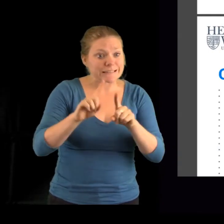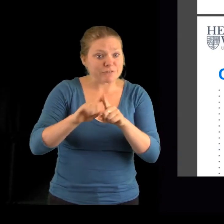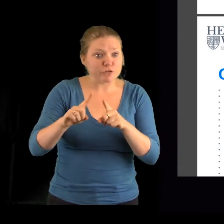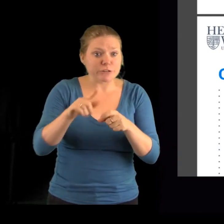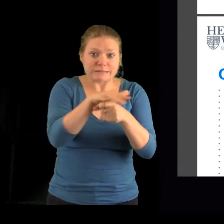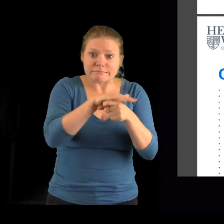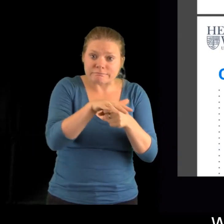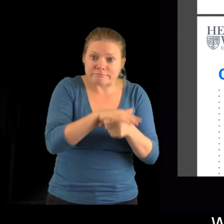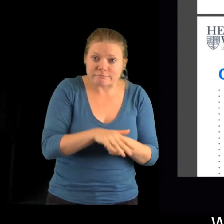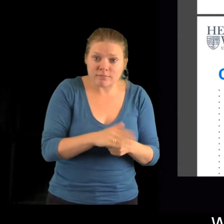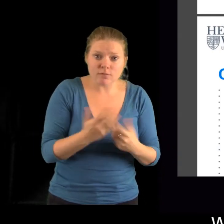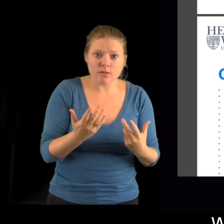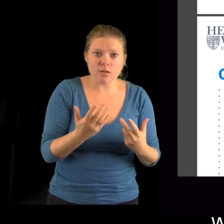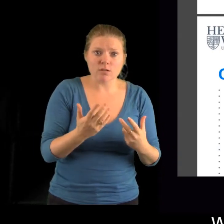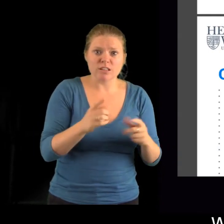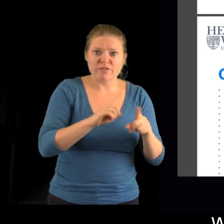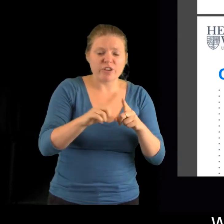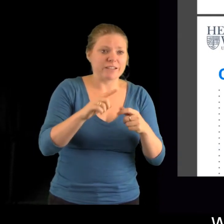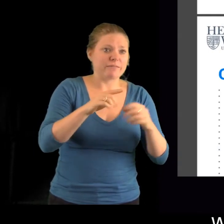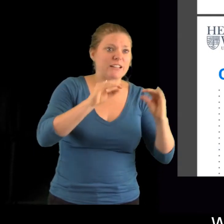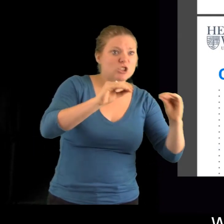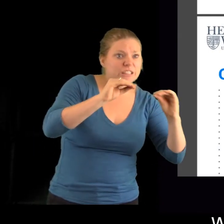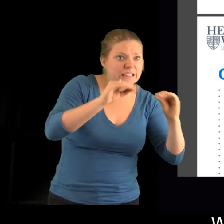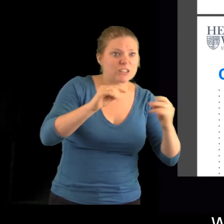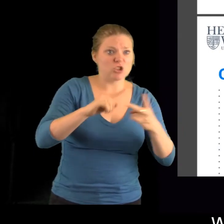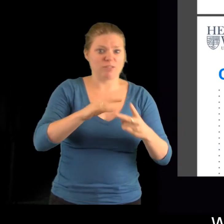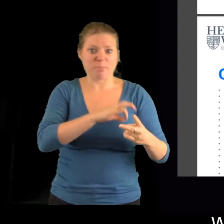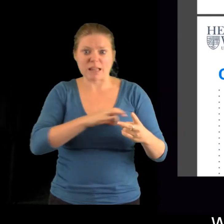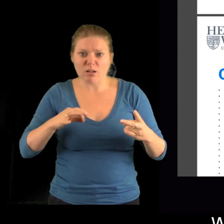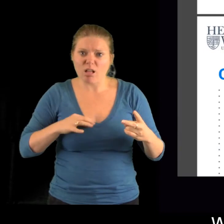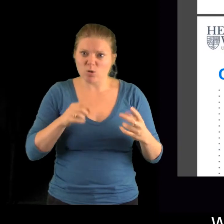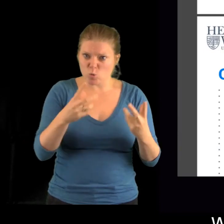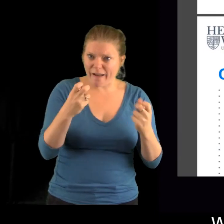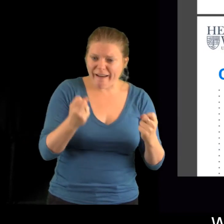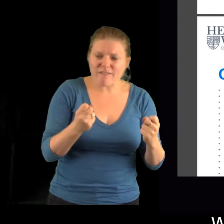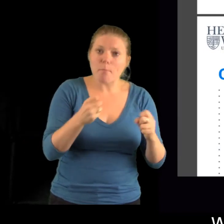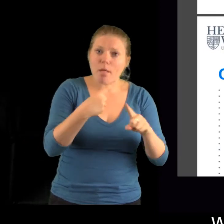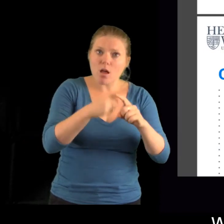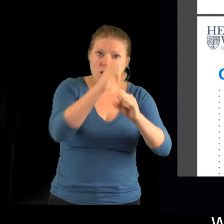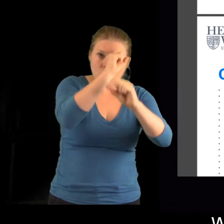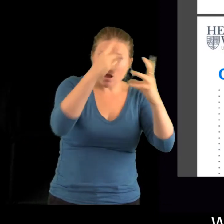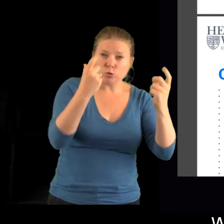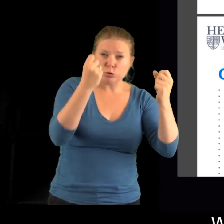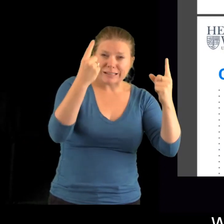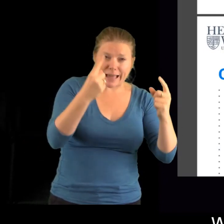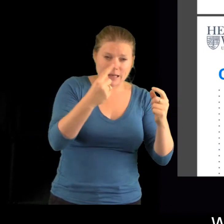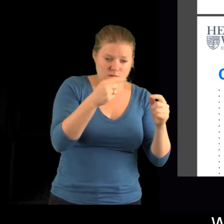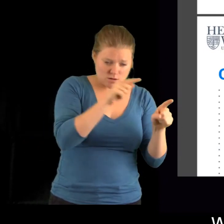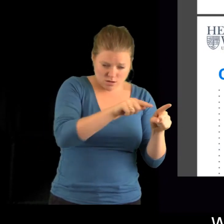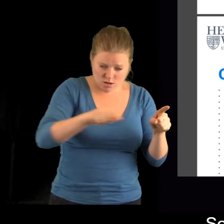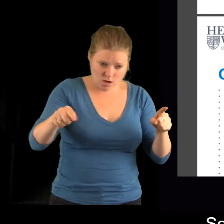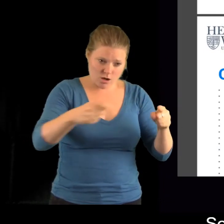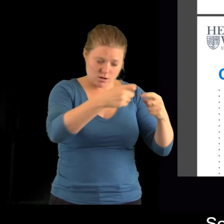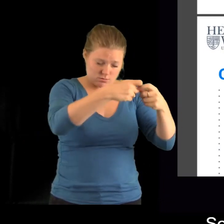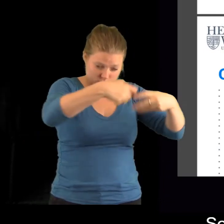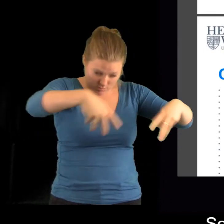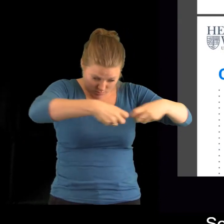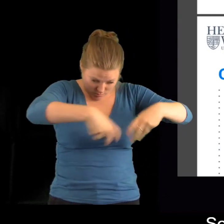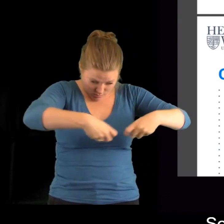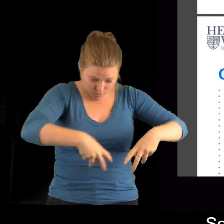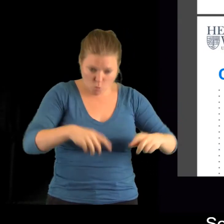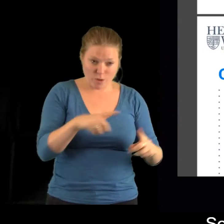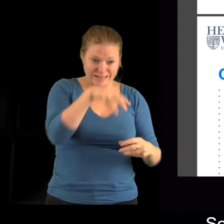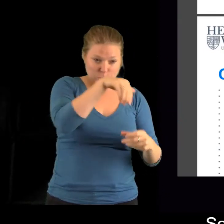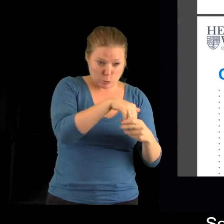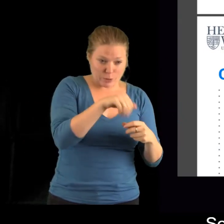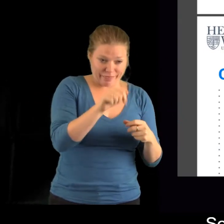time? What is consecutive interpreting? And what is simultaneous interpreting? Okay, so if you've missed